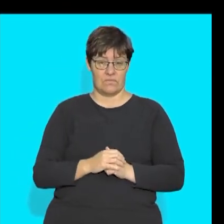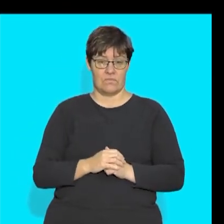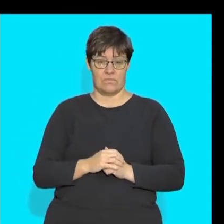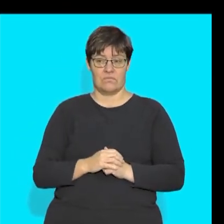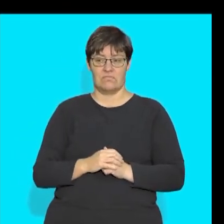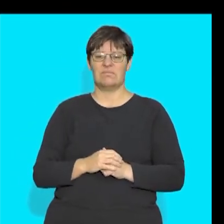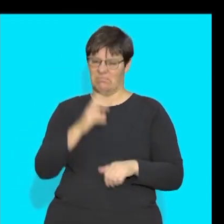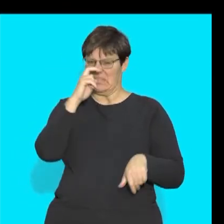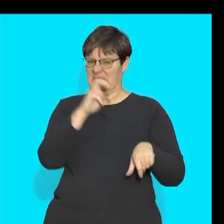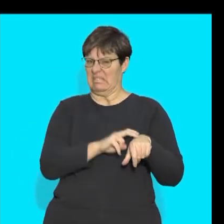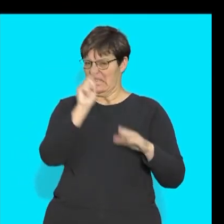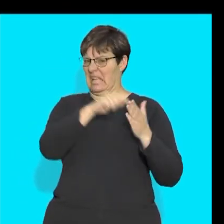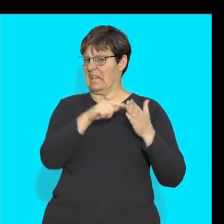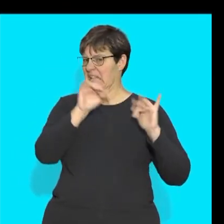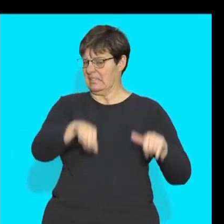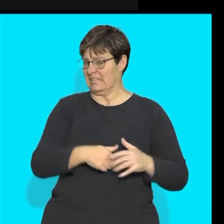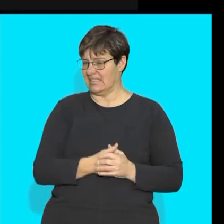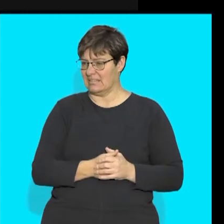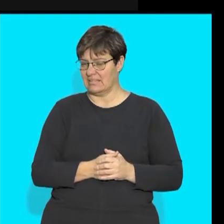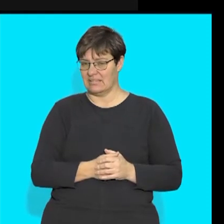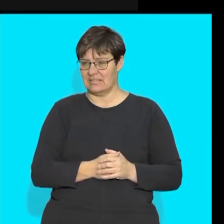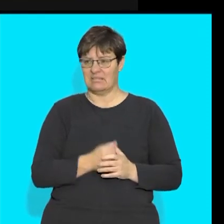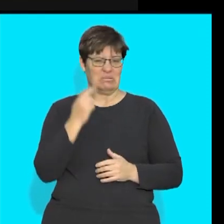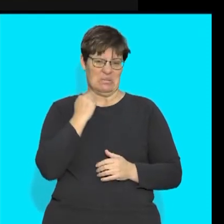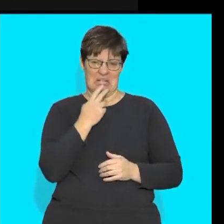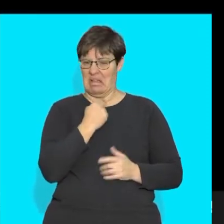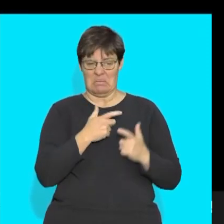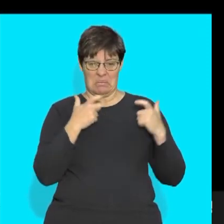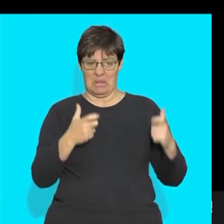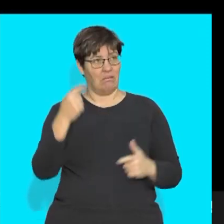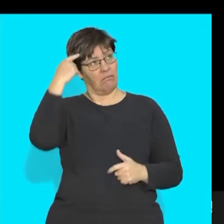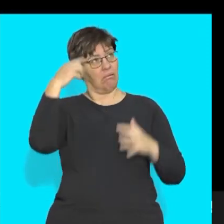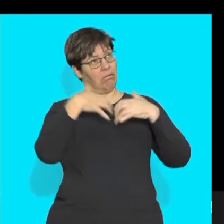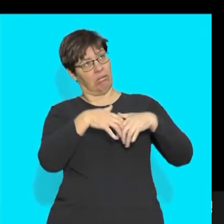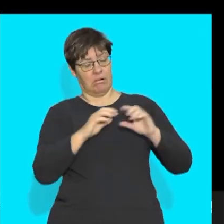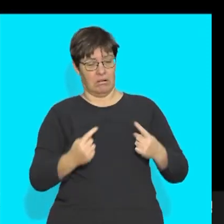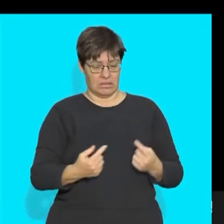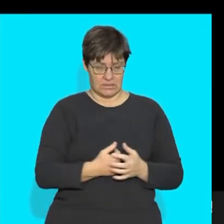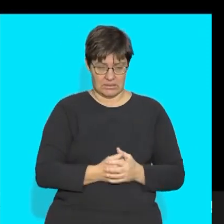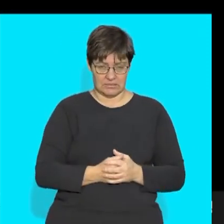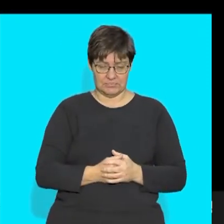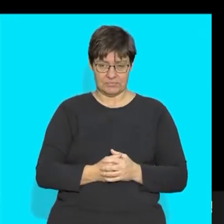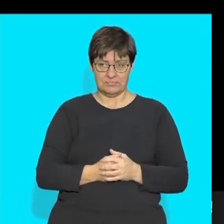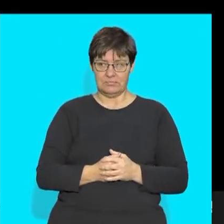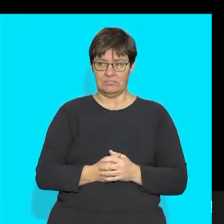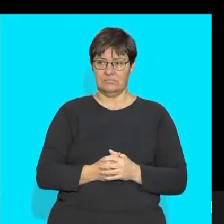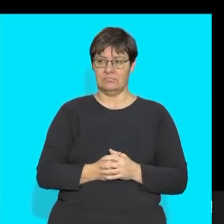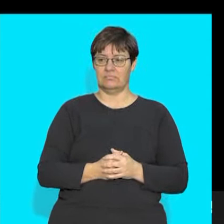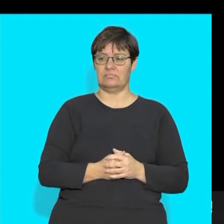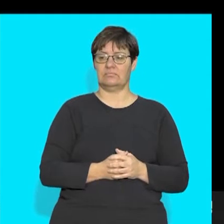Yeah, we're going to need our calculators. This is not a nice one to do in our heads. So we're going to